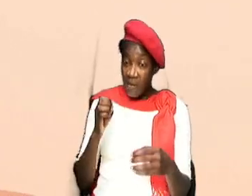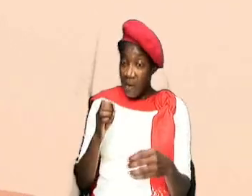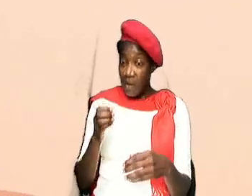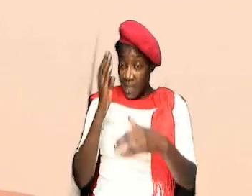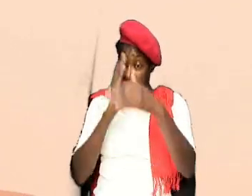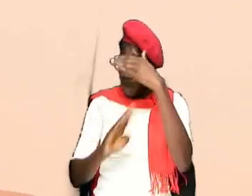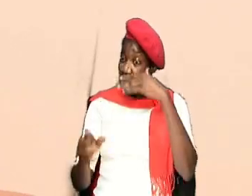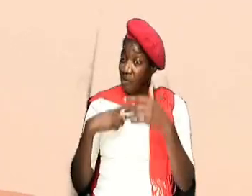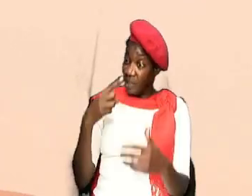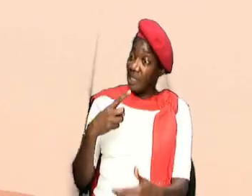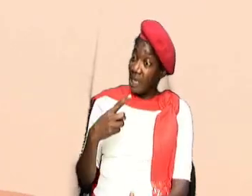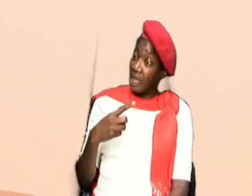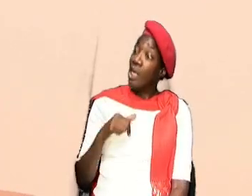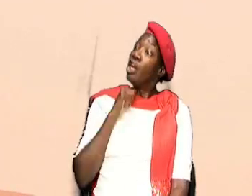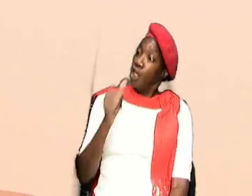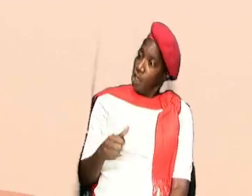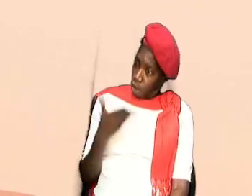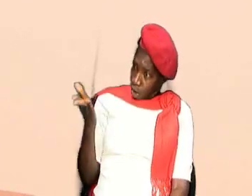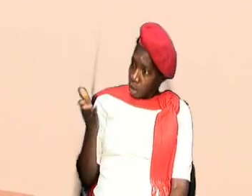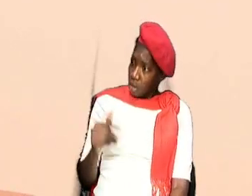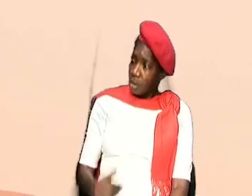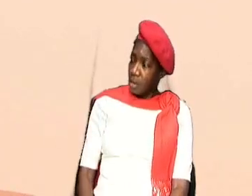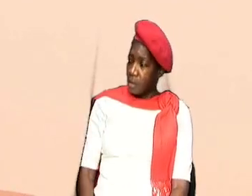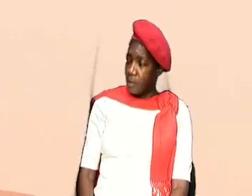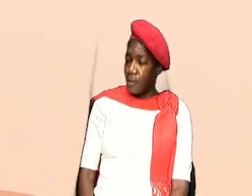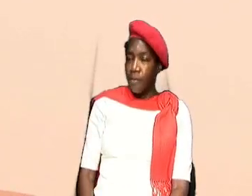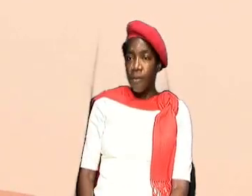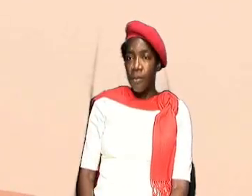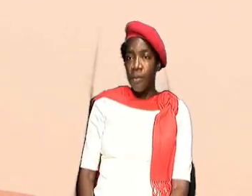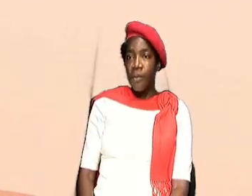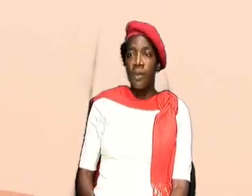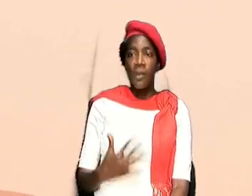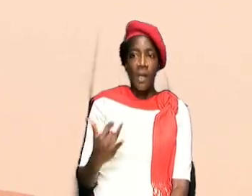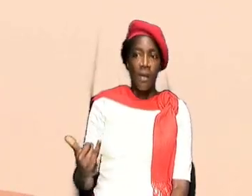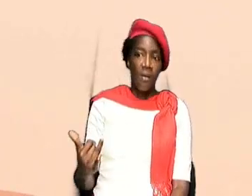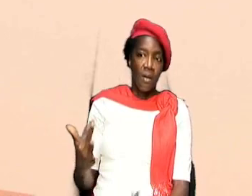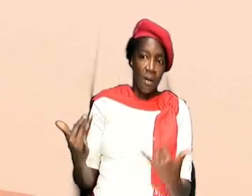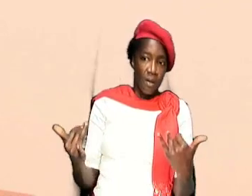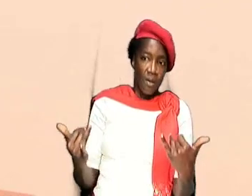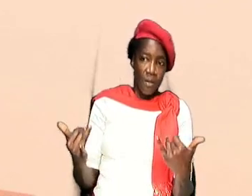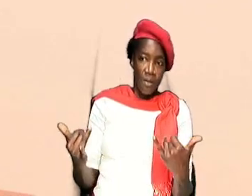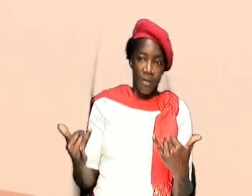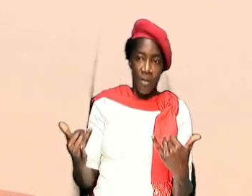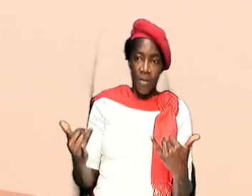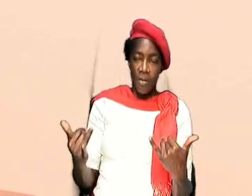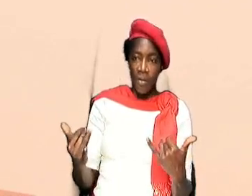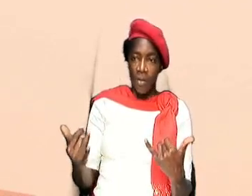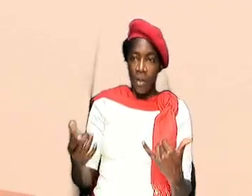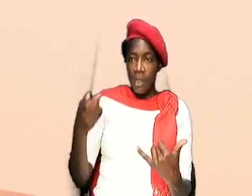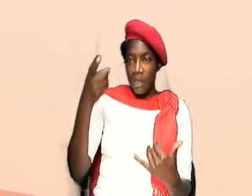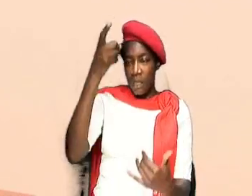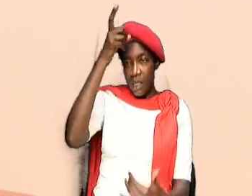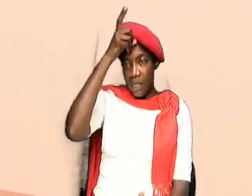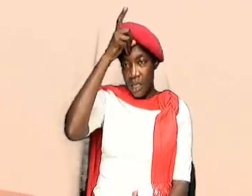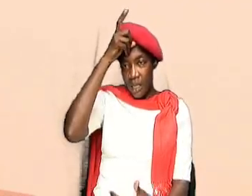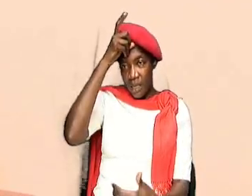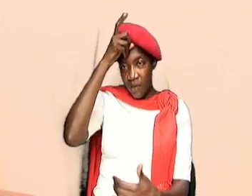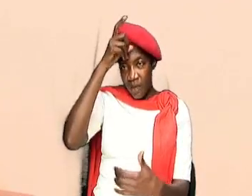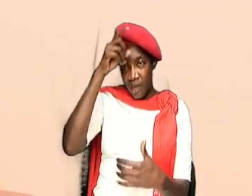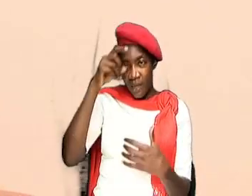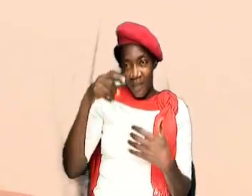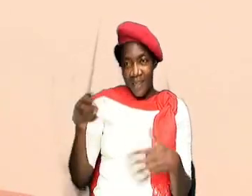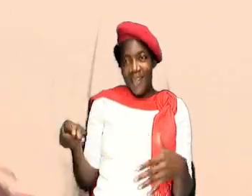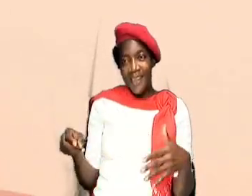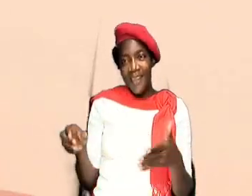did not. And we want to look at how David treated with that. And then we want to just brush up